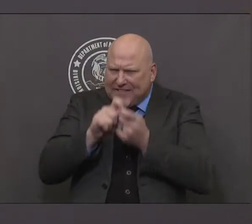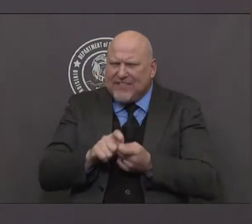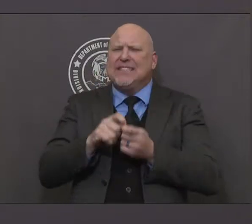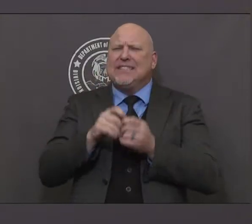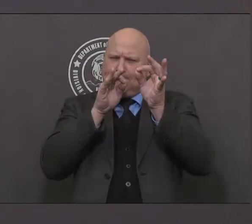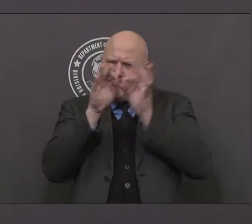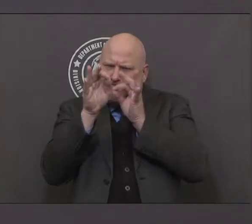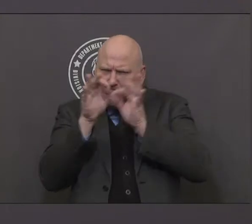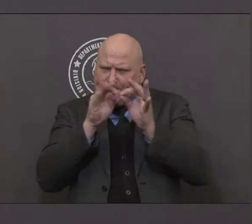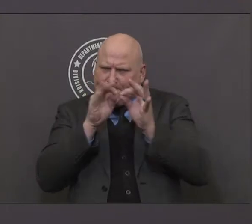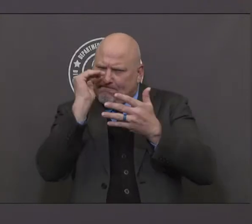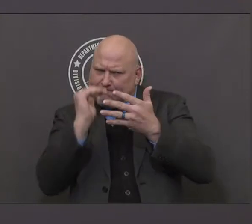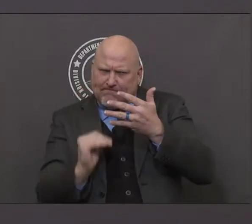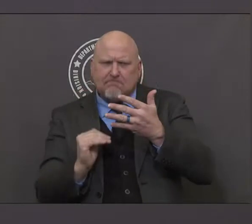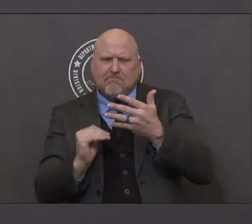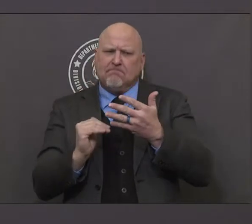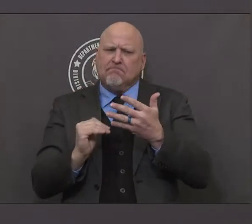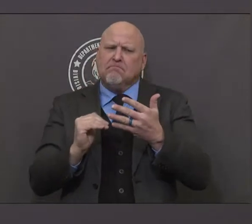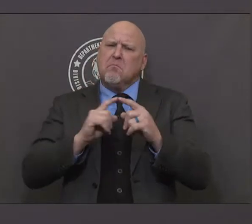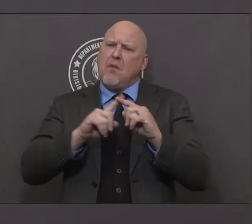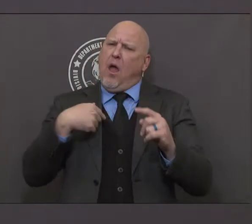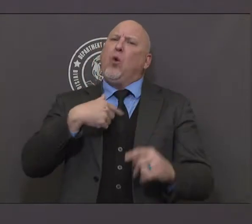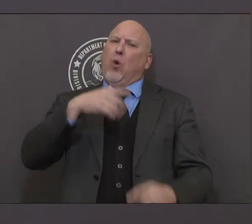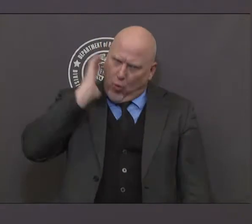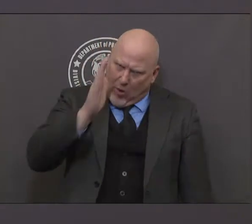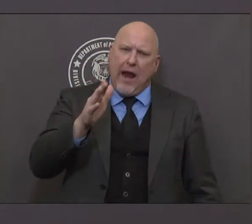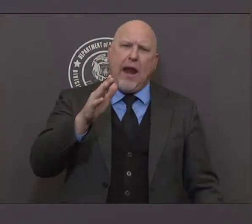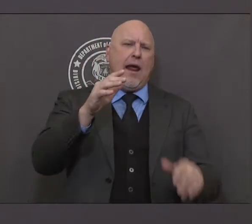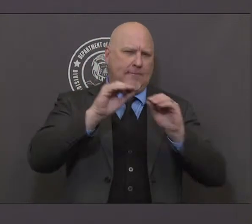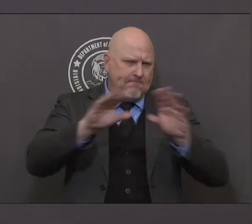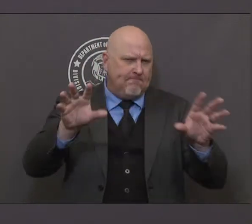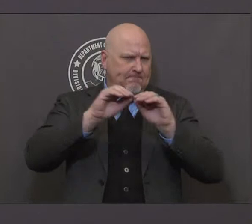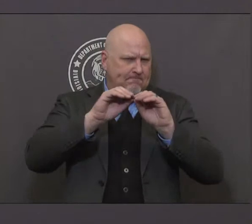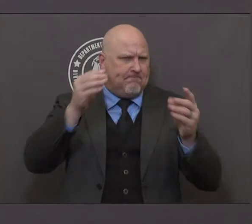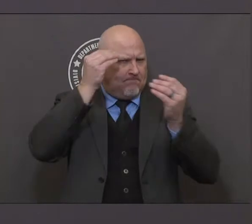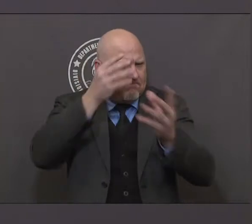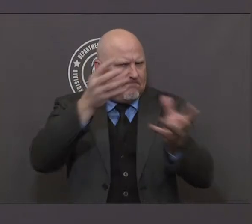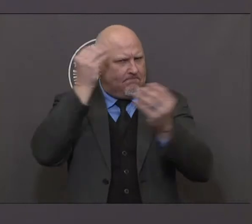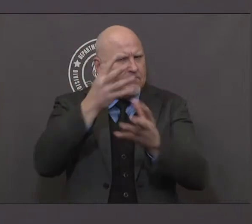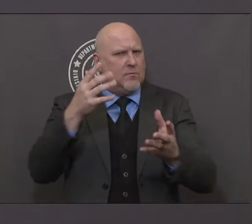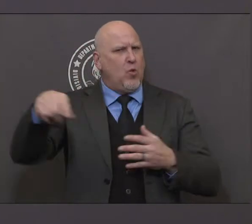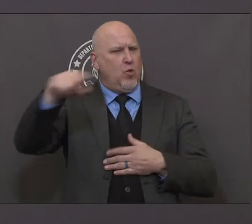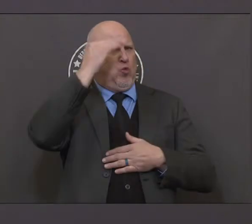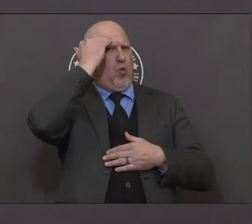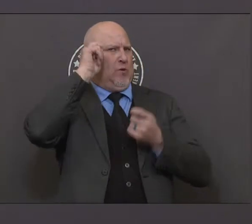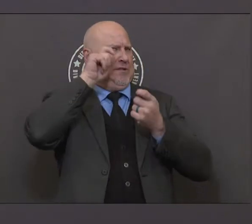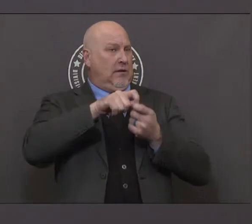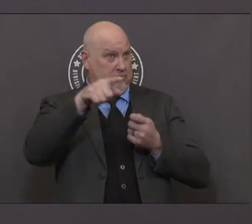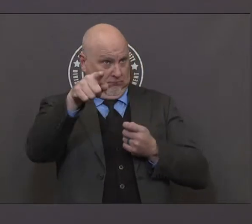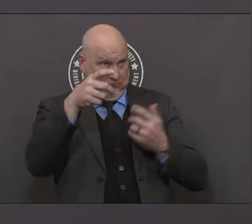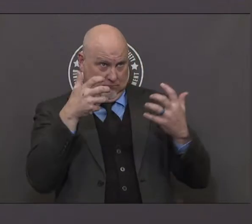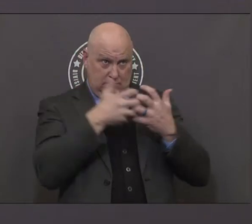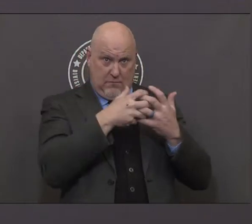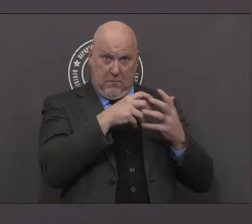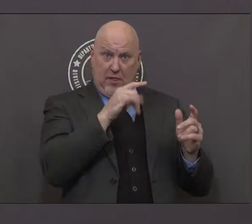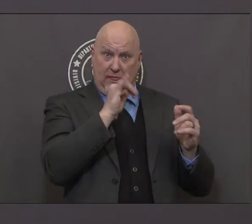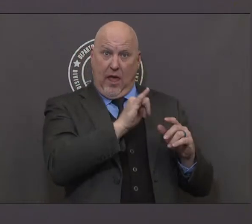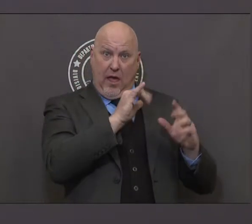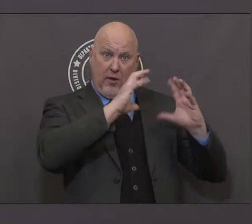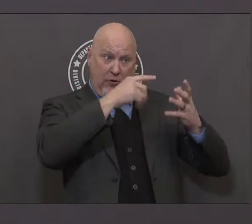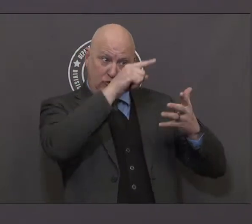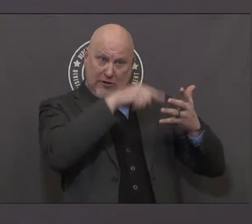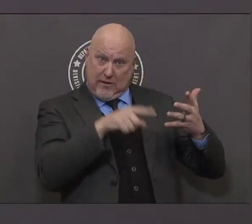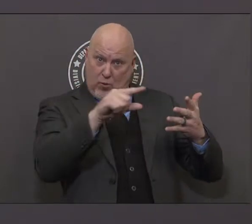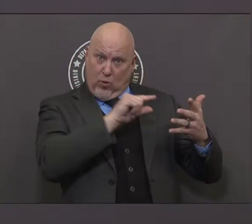possible to everyone so you will know if you fit into one of these categories. Here are the broad categories. Solid organ